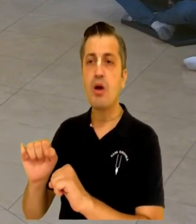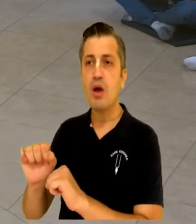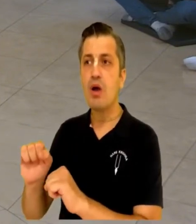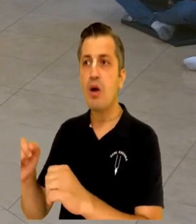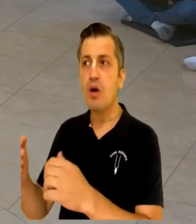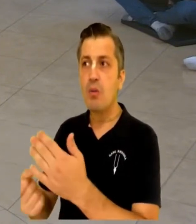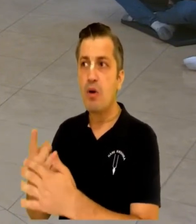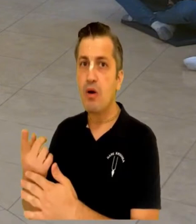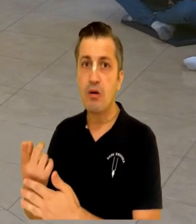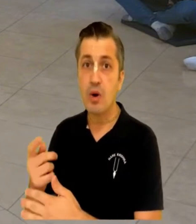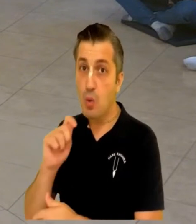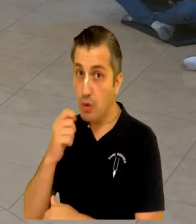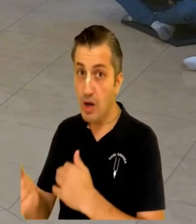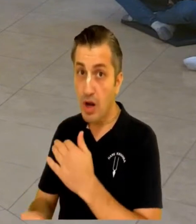And